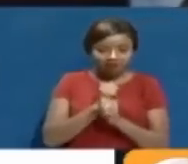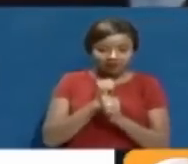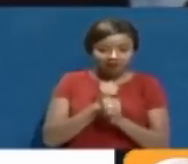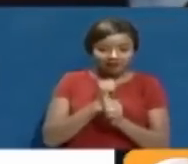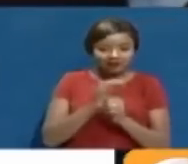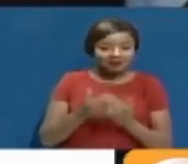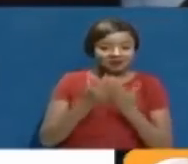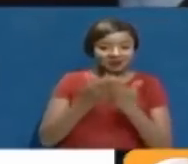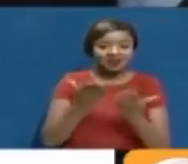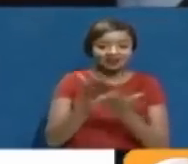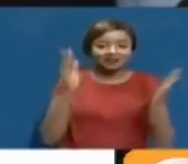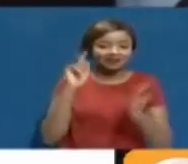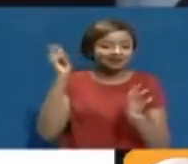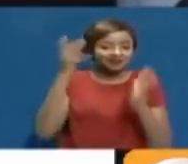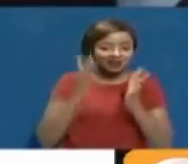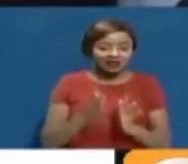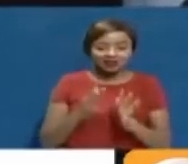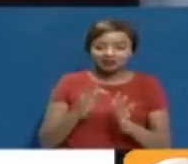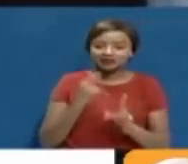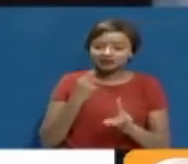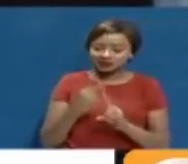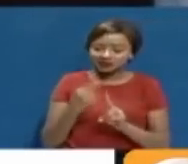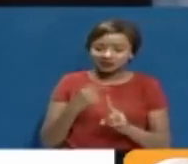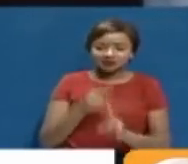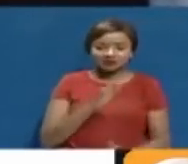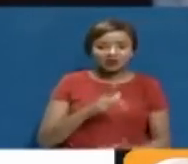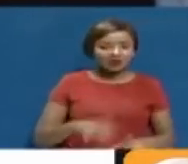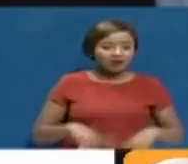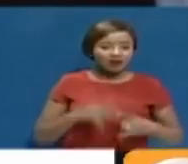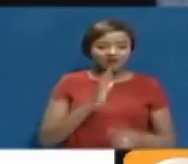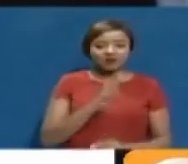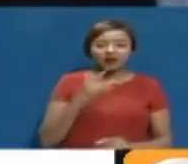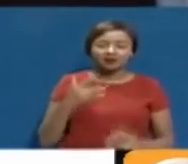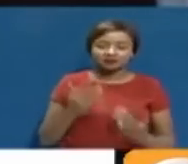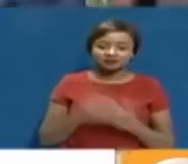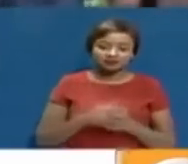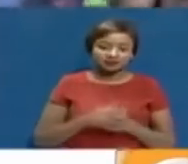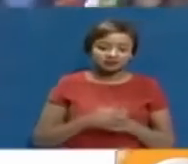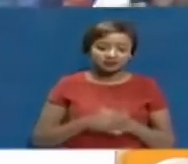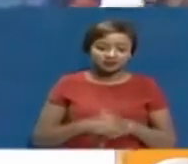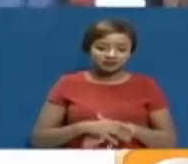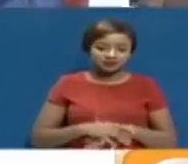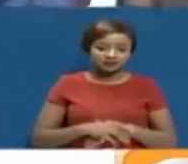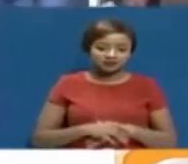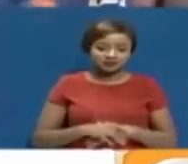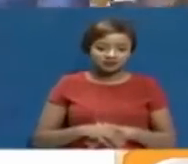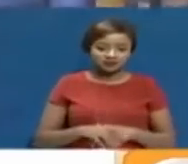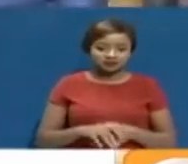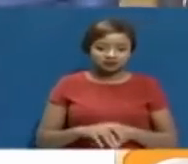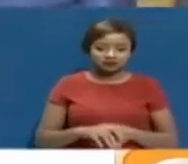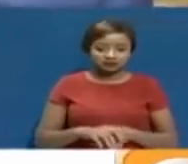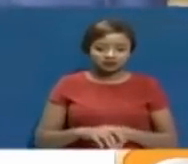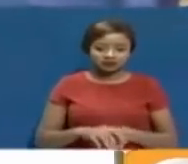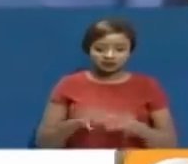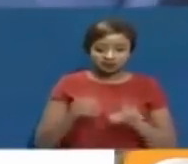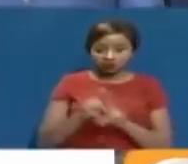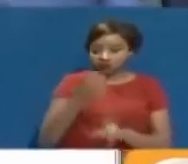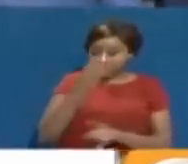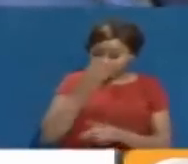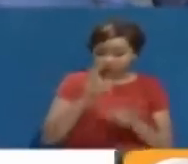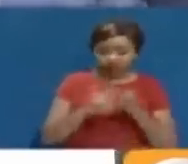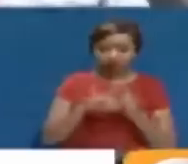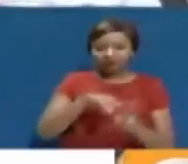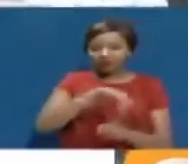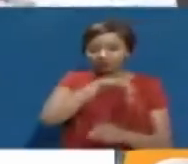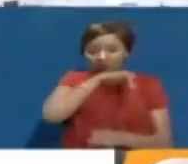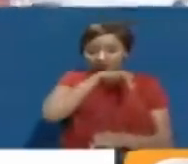ya wananchi karibu miaka yake yote mpaka dakika yake ya mwisho. Deputy President William Ruto and ODM leader